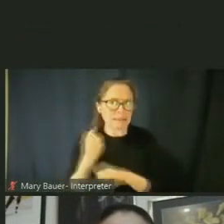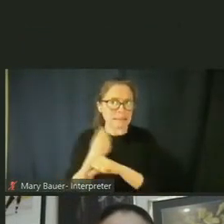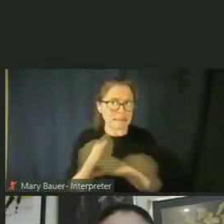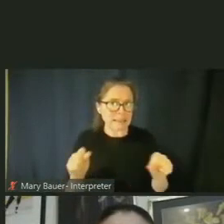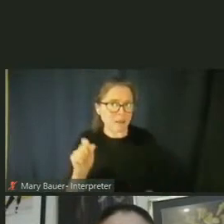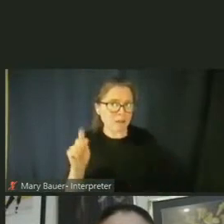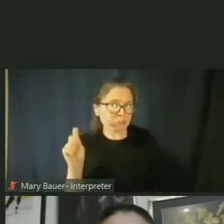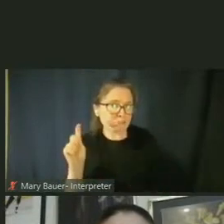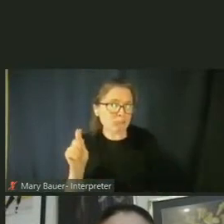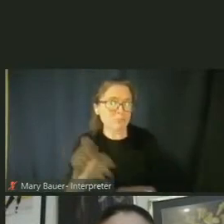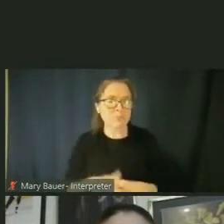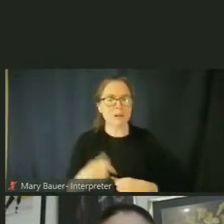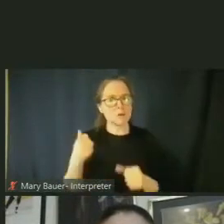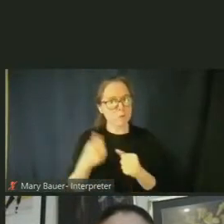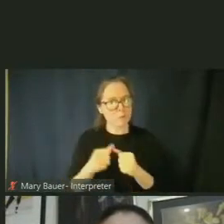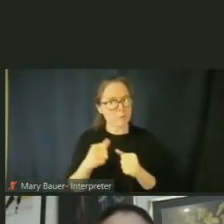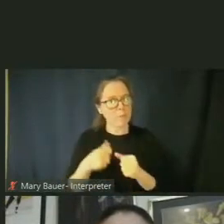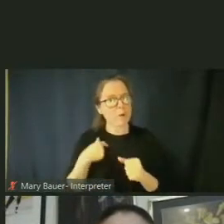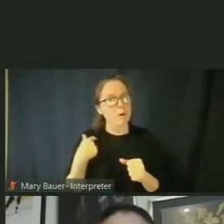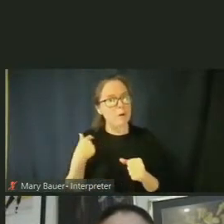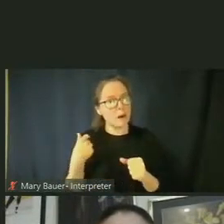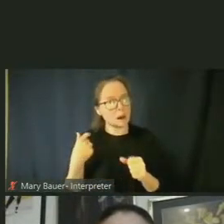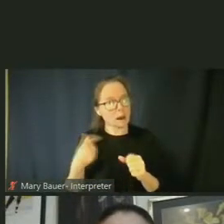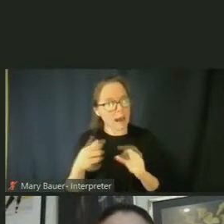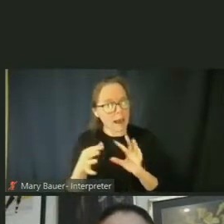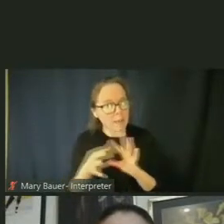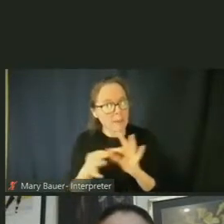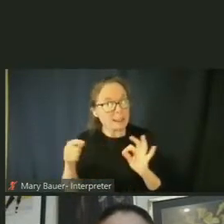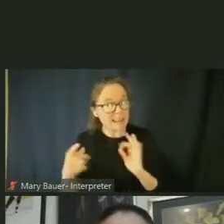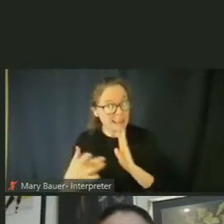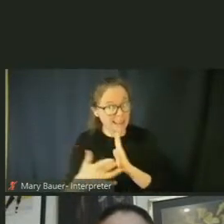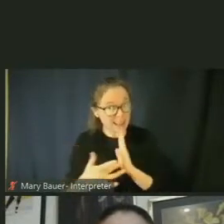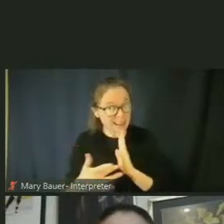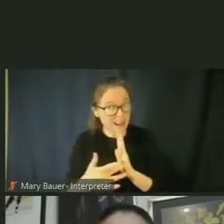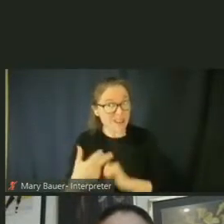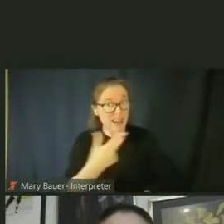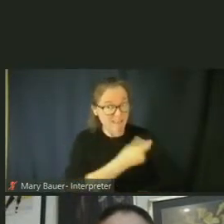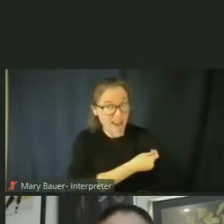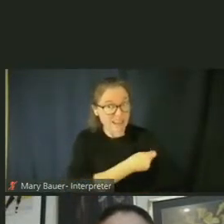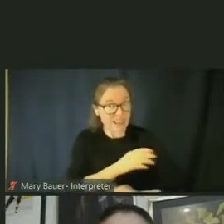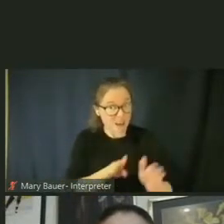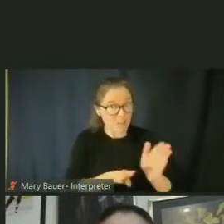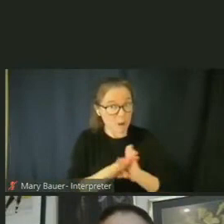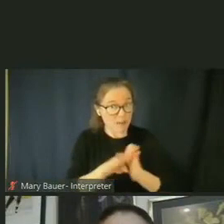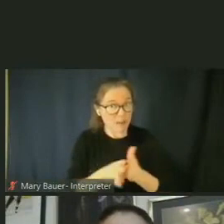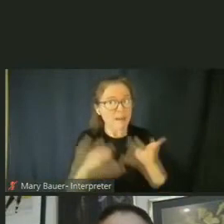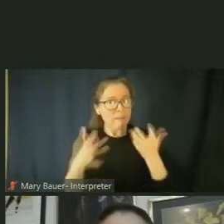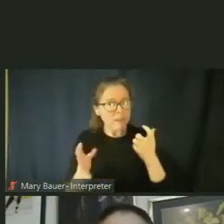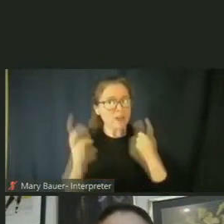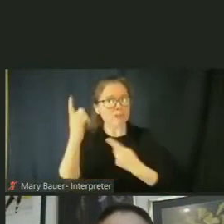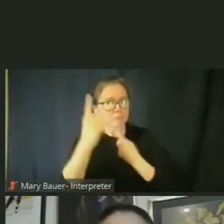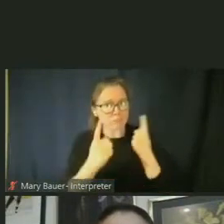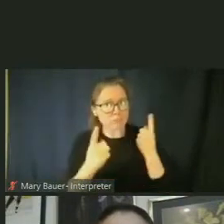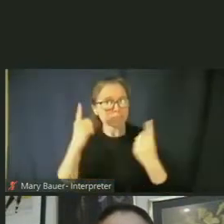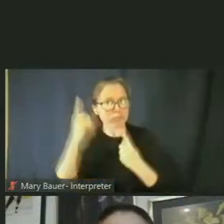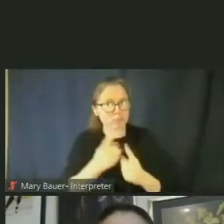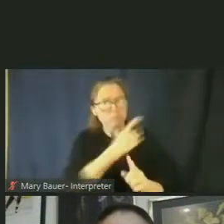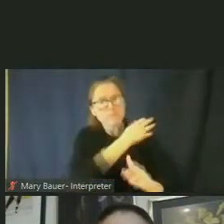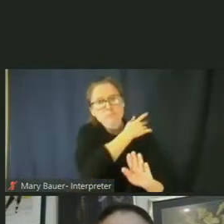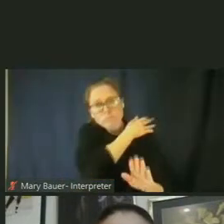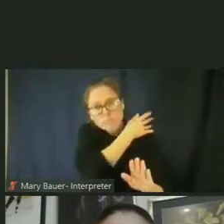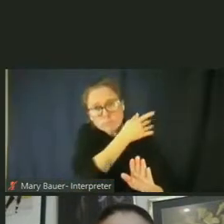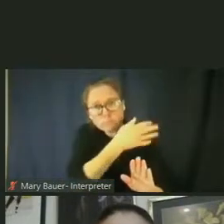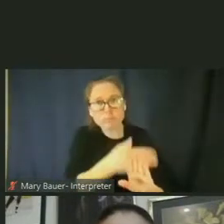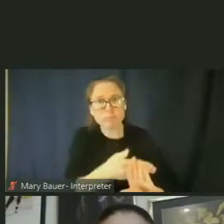that I mentioned that vaccine production and this sort of technology around vaccines had been thought of and occurred prior to the